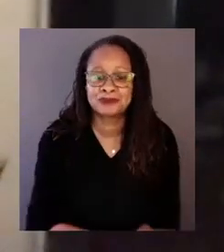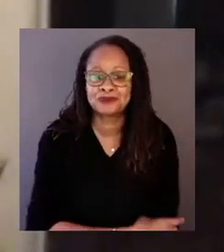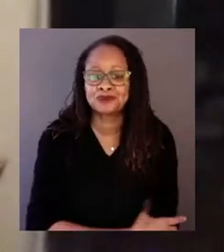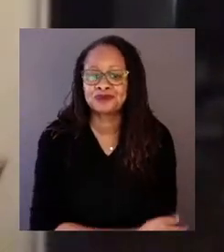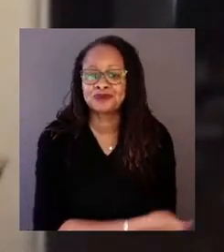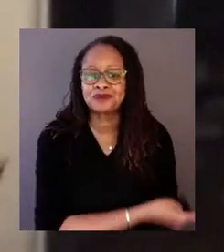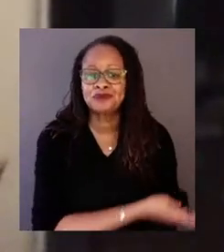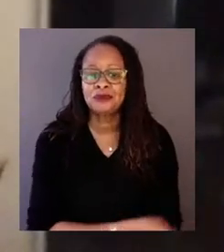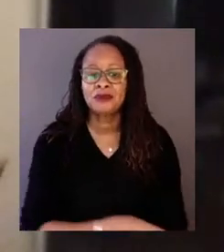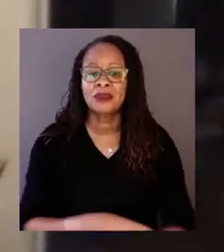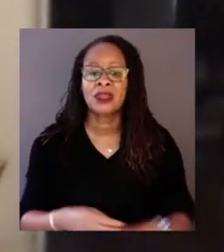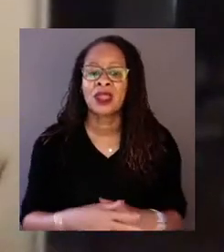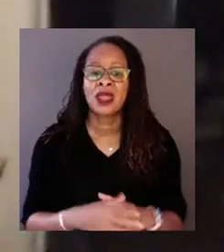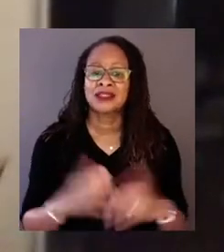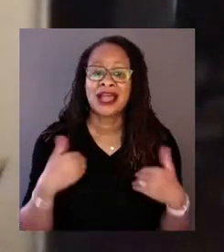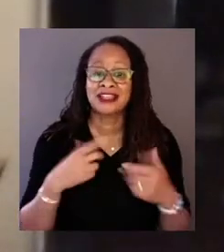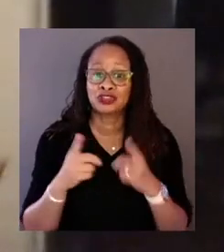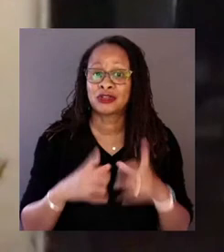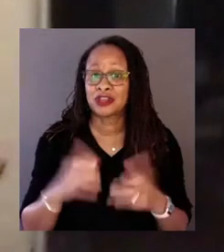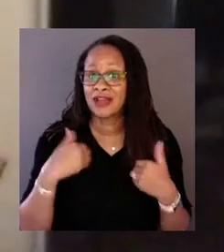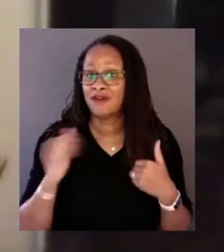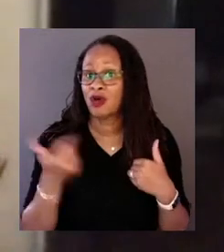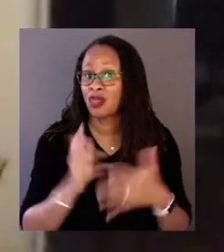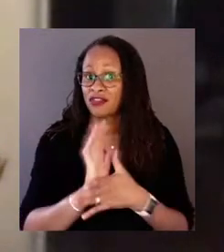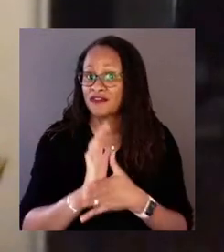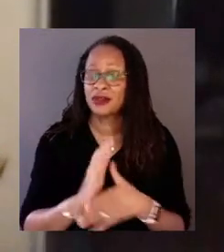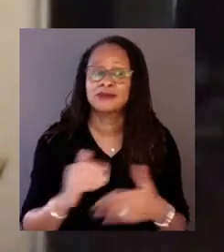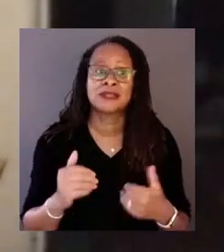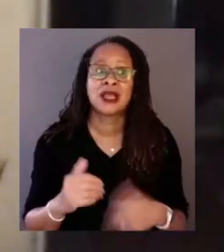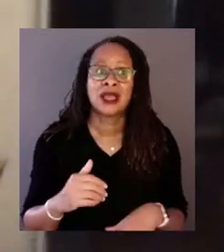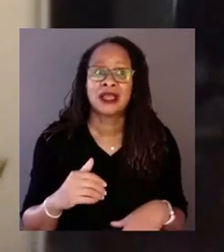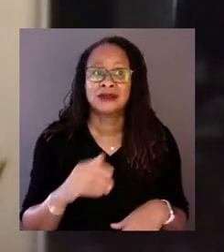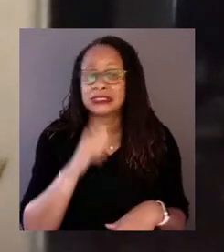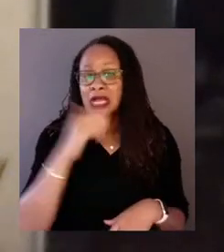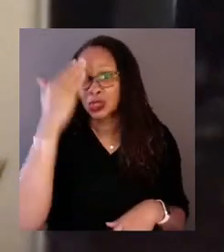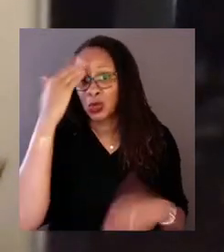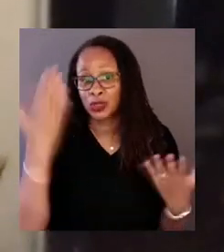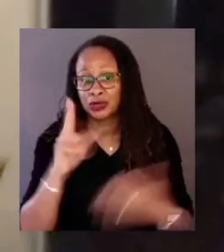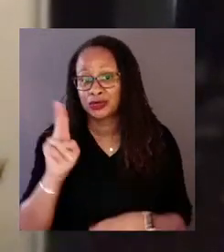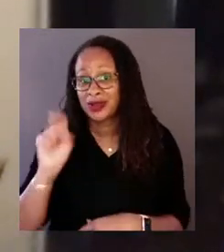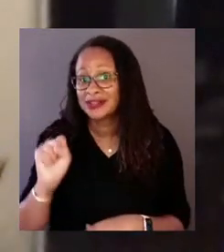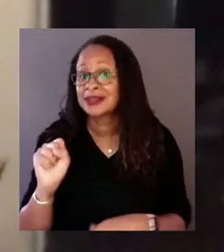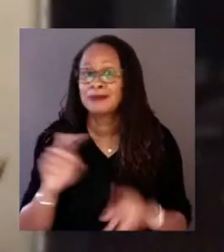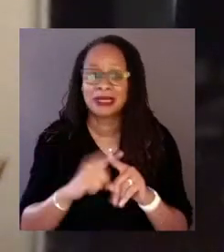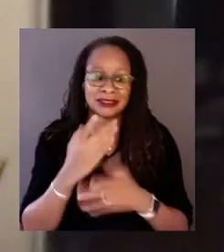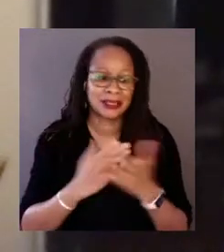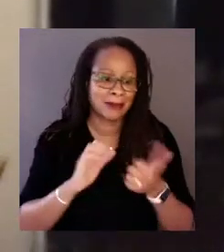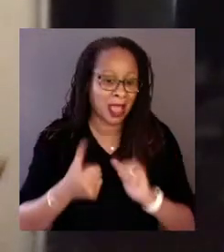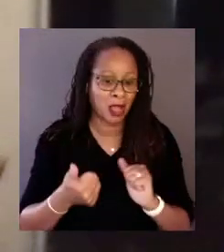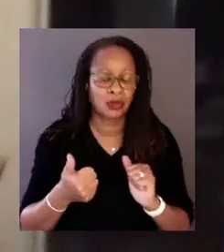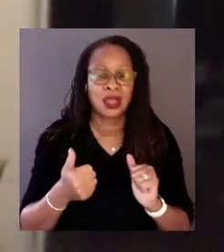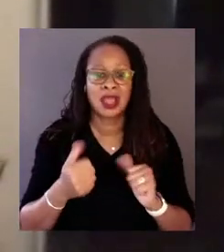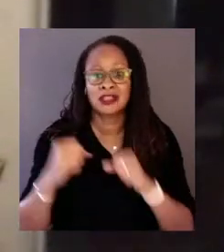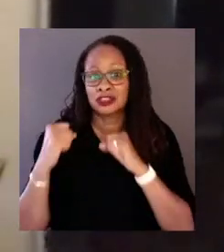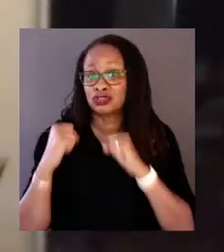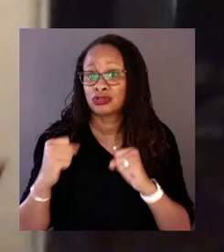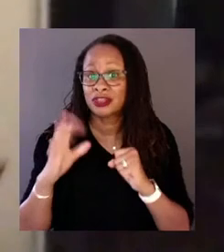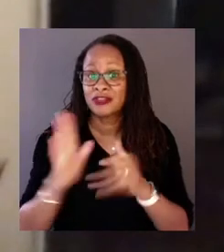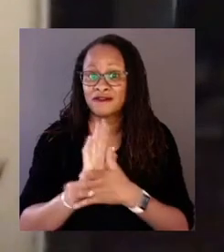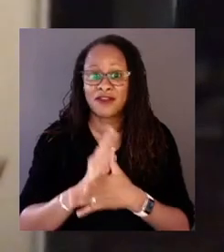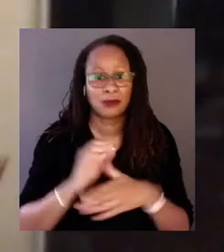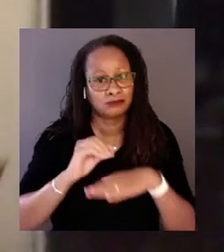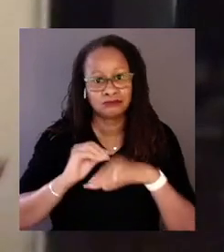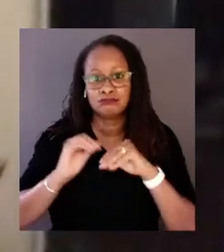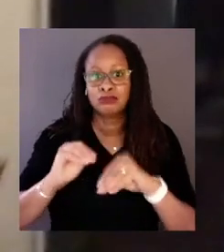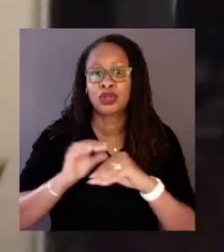but wasn't known in the US, and somehow, you know, the strength of the film itself put it through. So yeah, I think